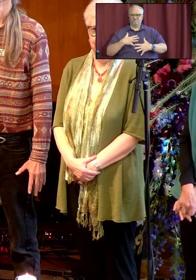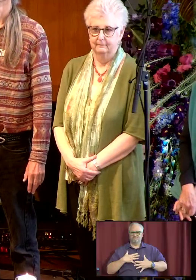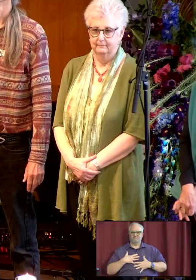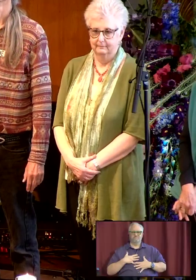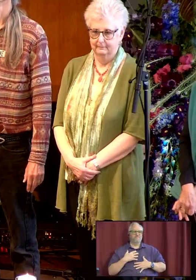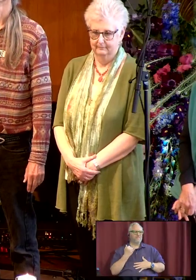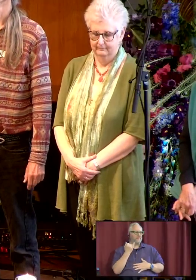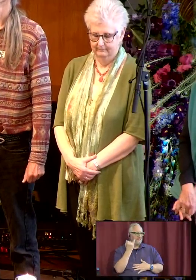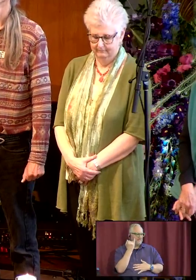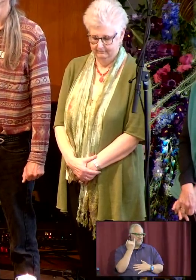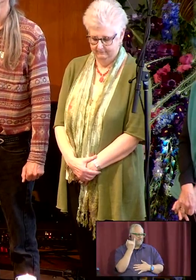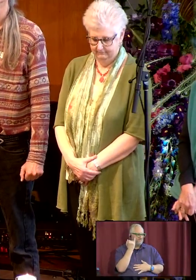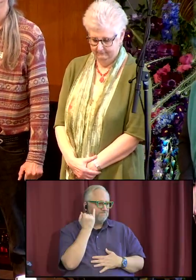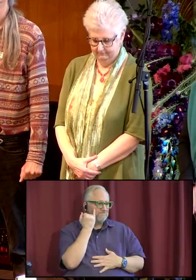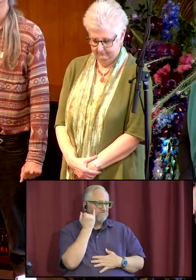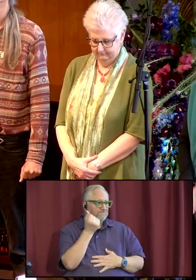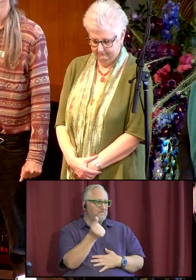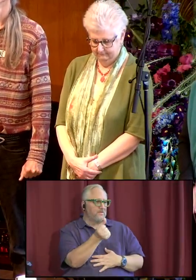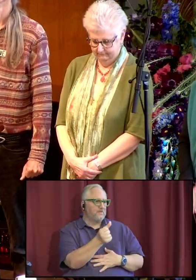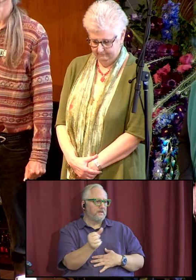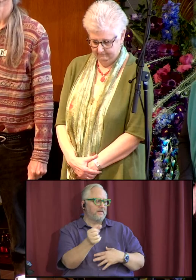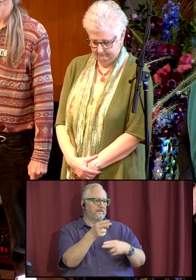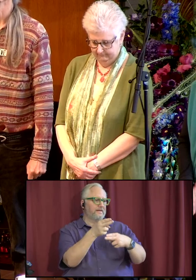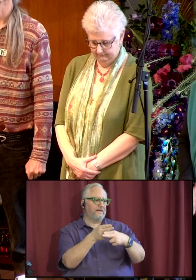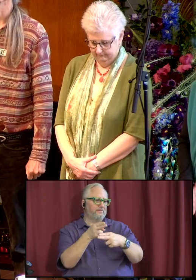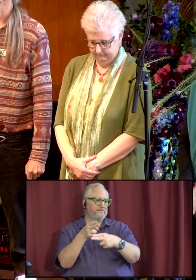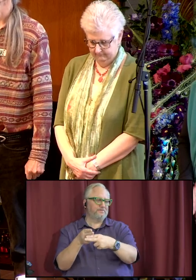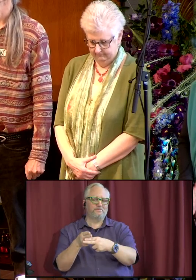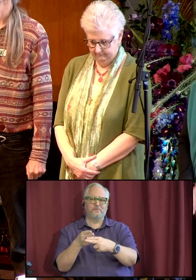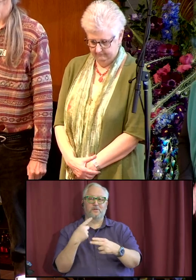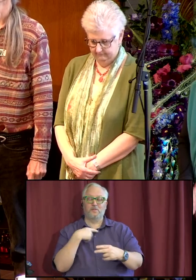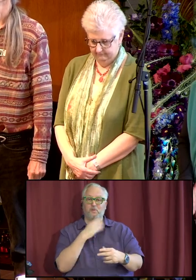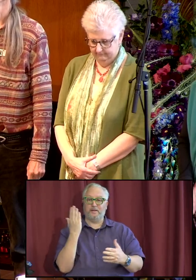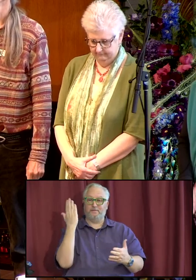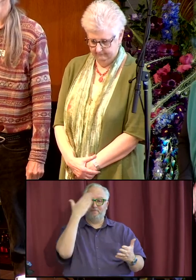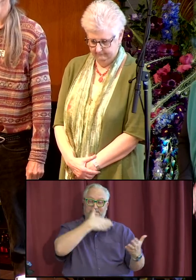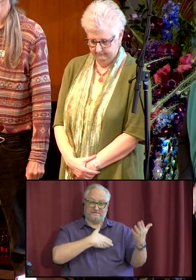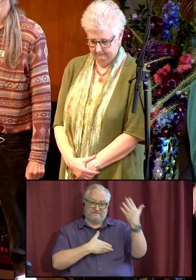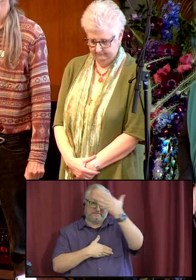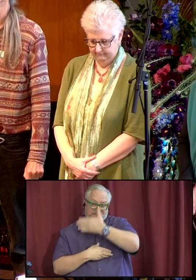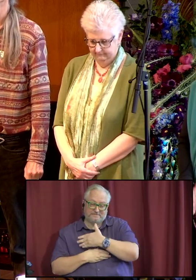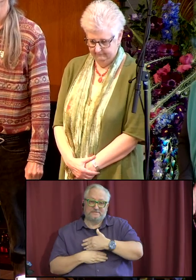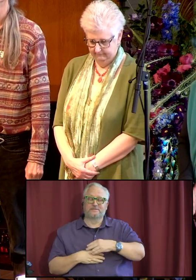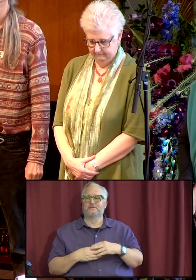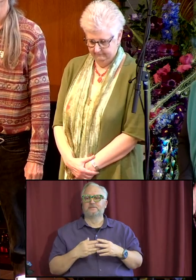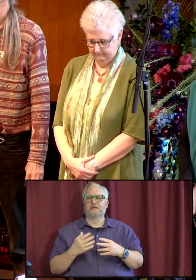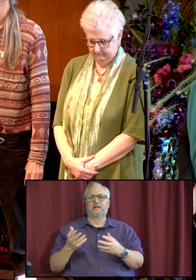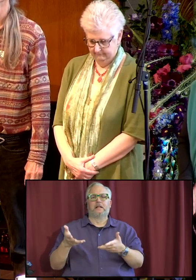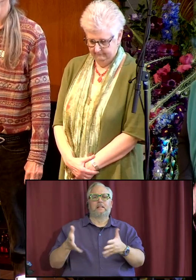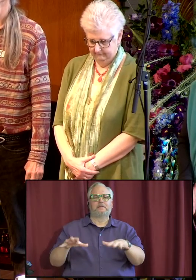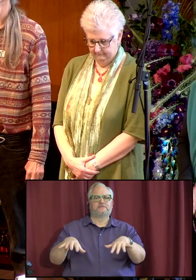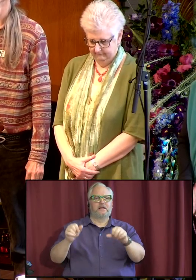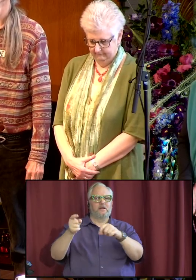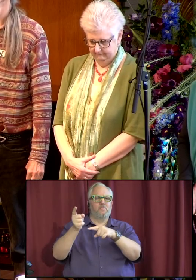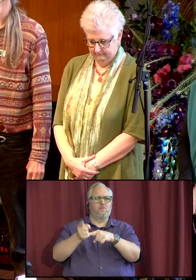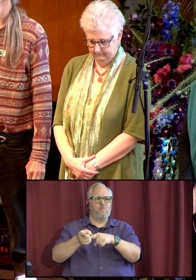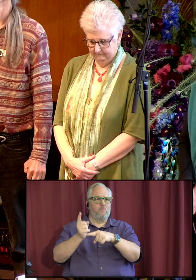If there are any names that we missed, let us take a